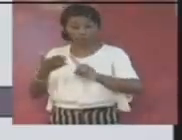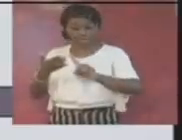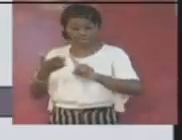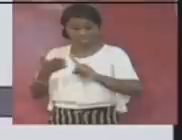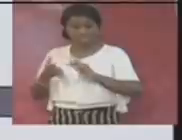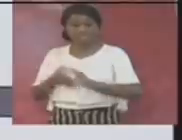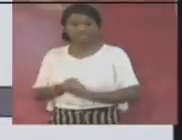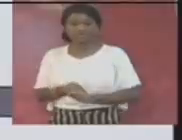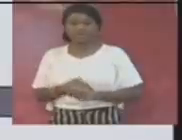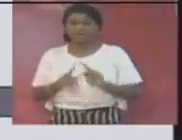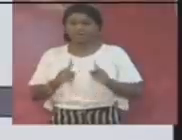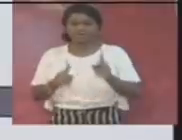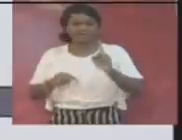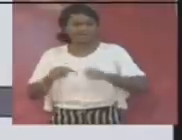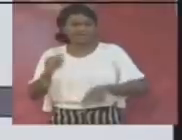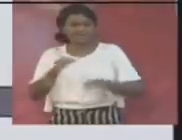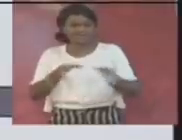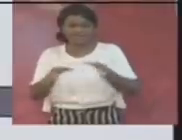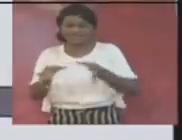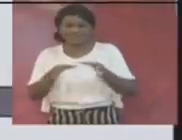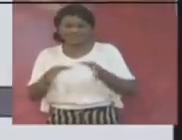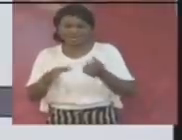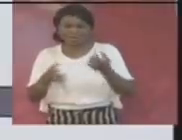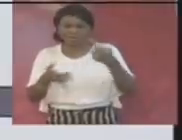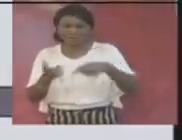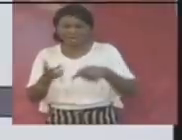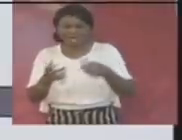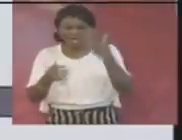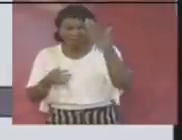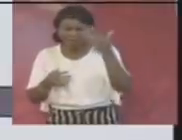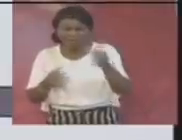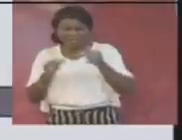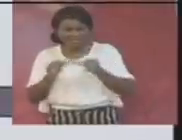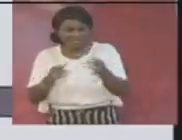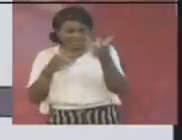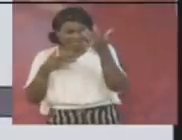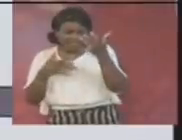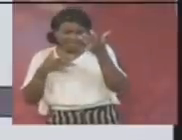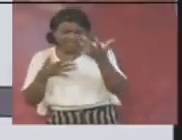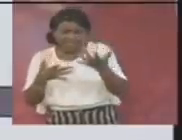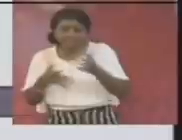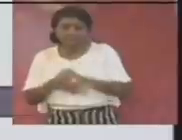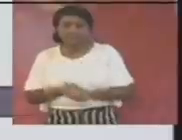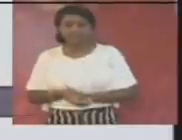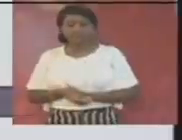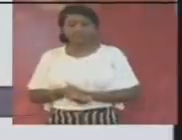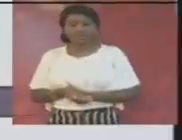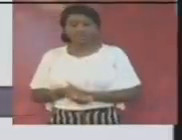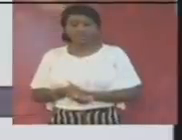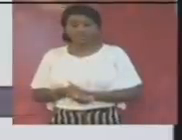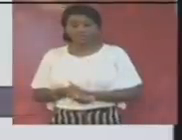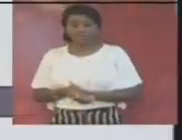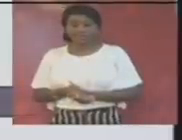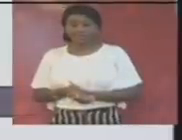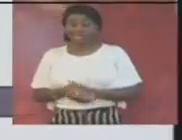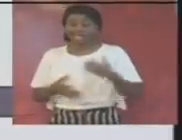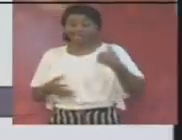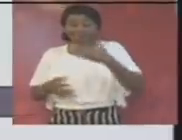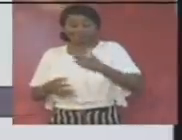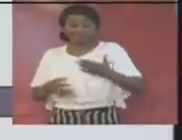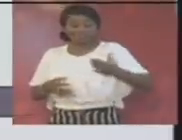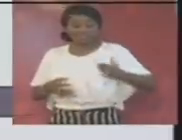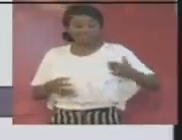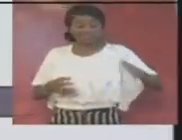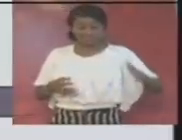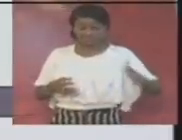not explained by another medical condition. Symptoms of long COVID are very variable. May I ask for my